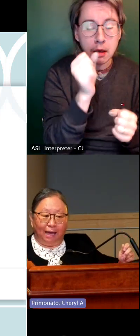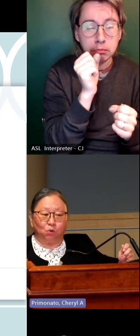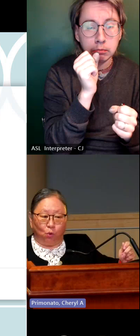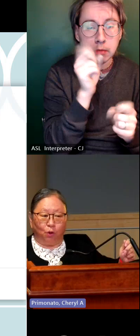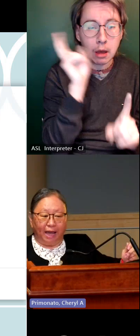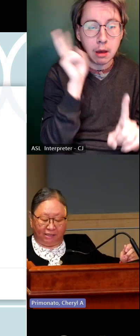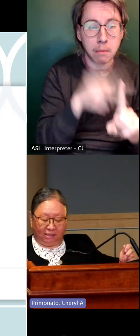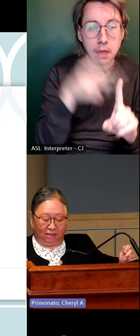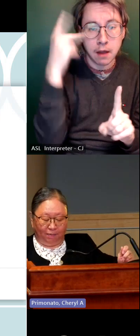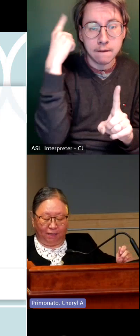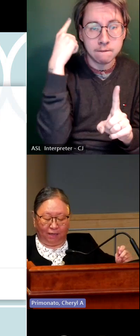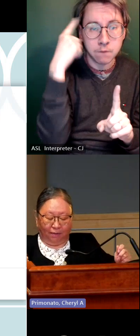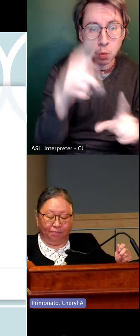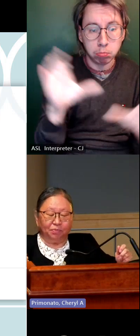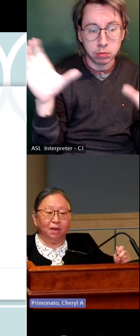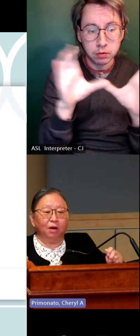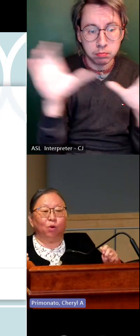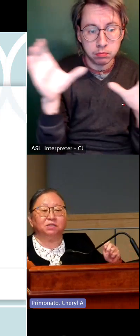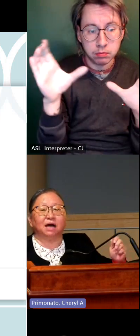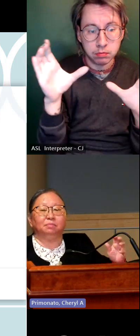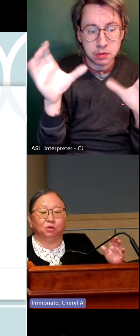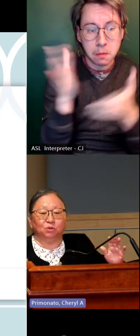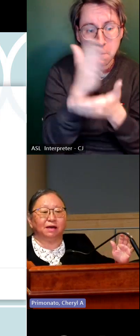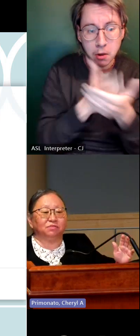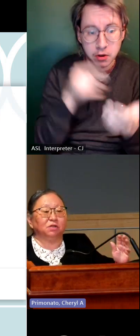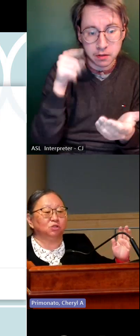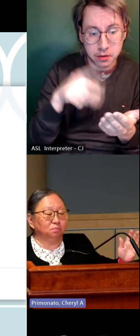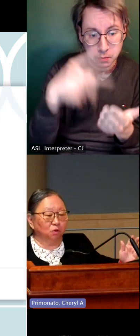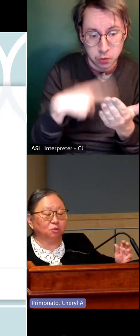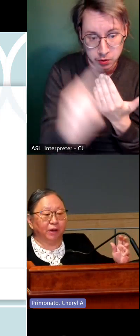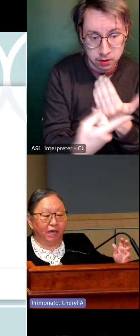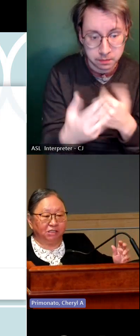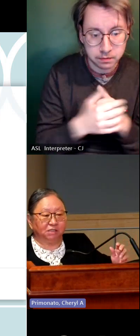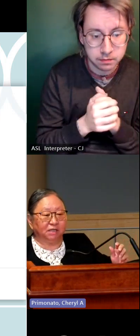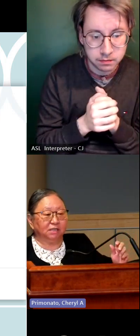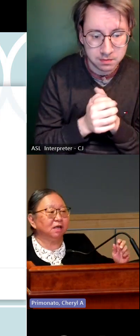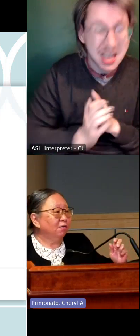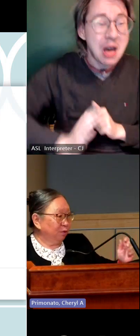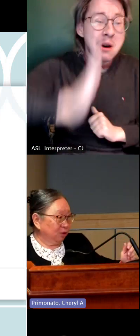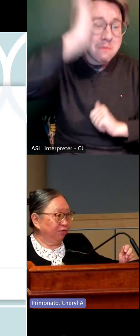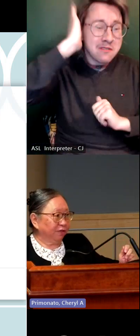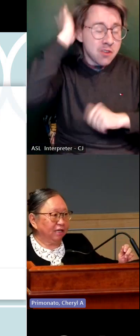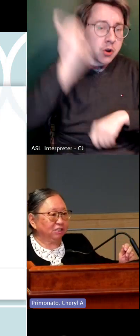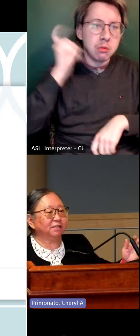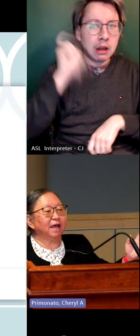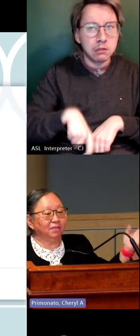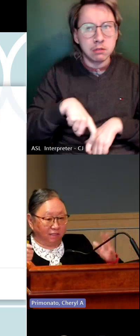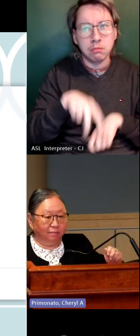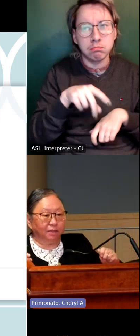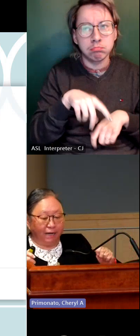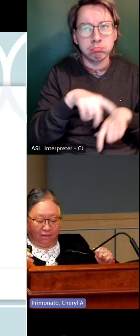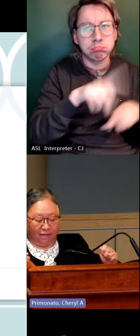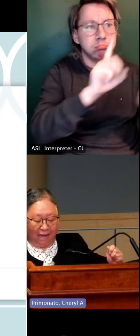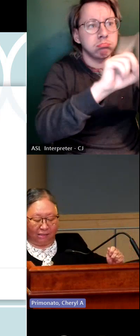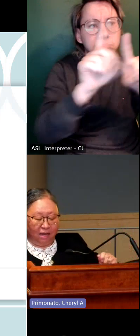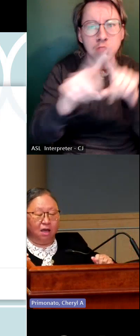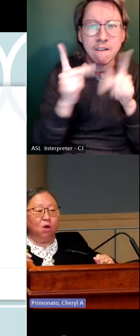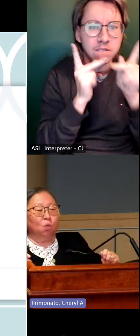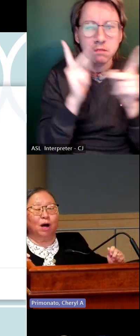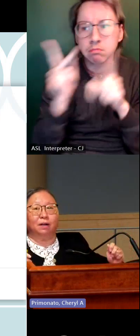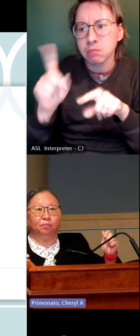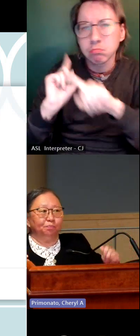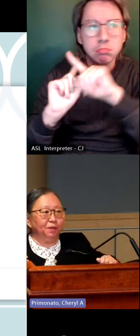DBE and or ACDBE. At one time, we used to have to go to multiple agencies for certifications, and this eliminated